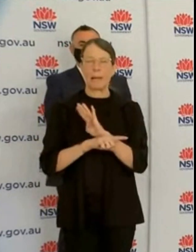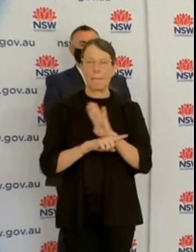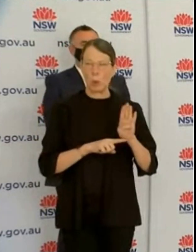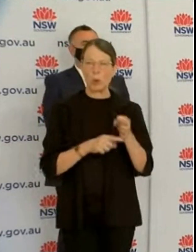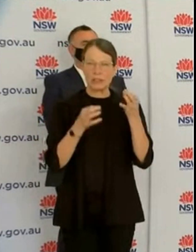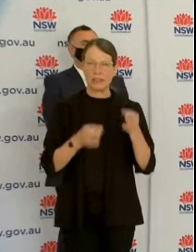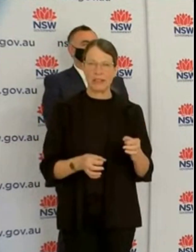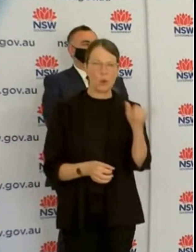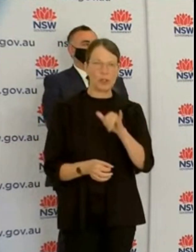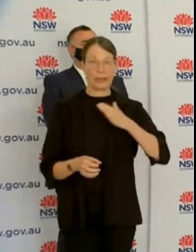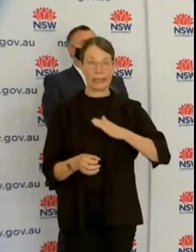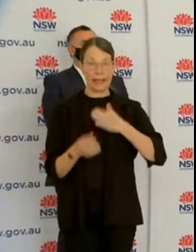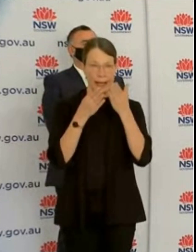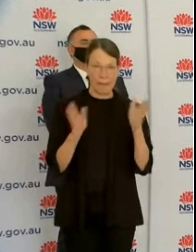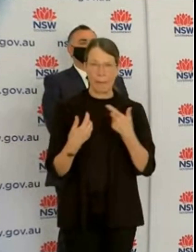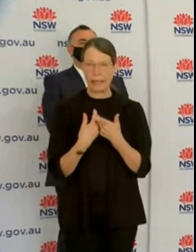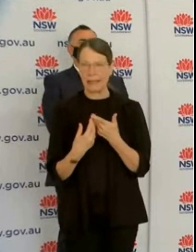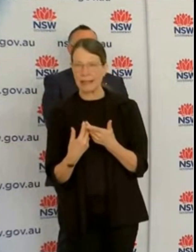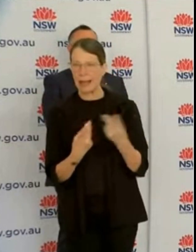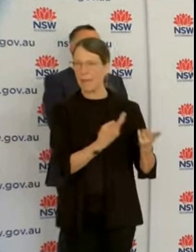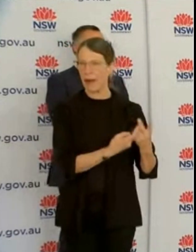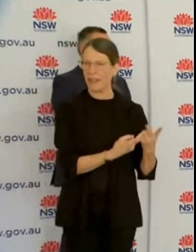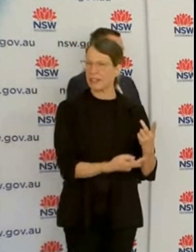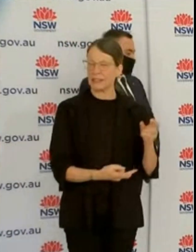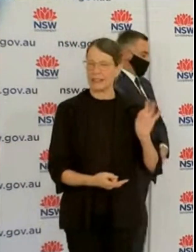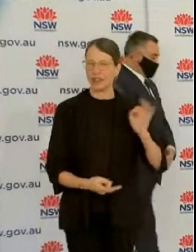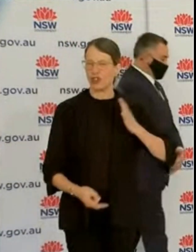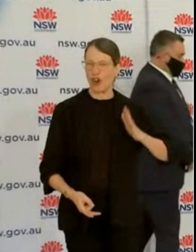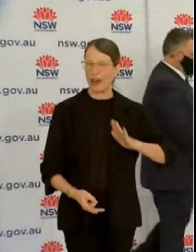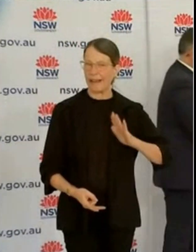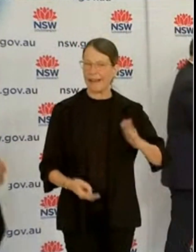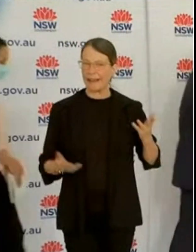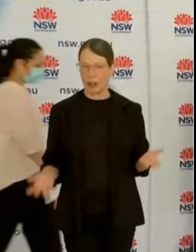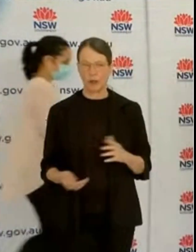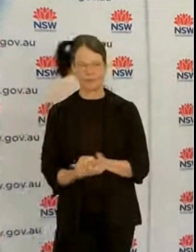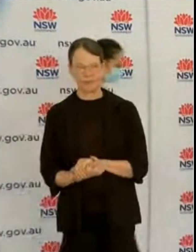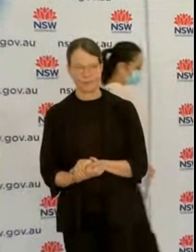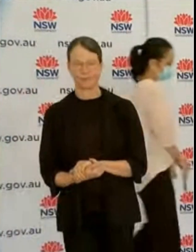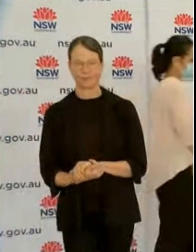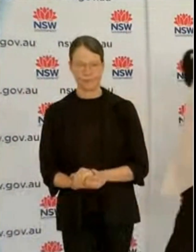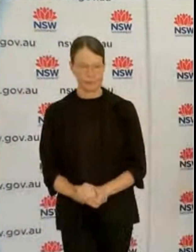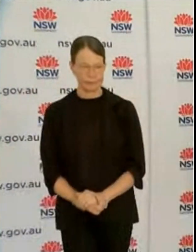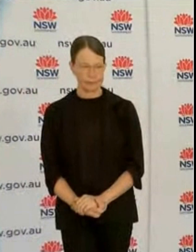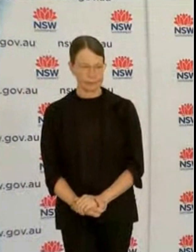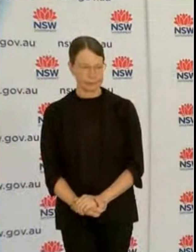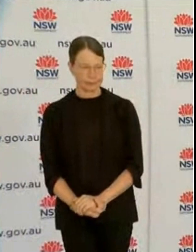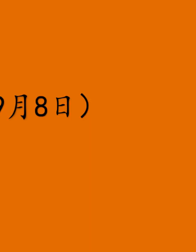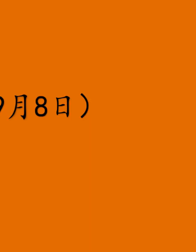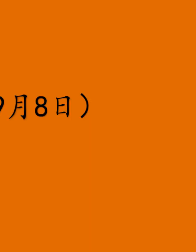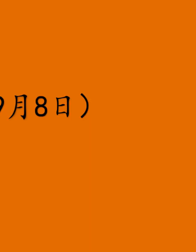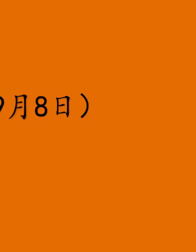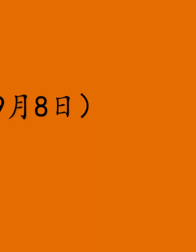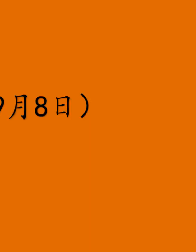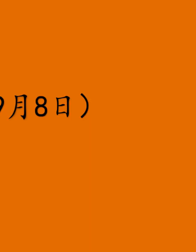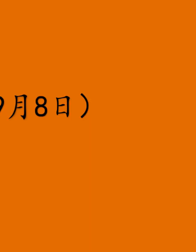exam versus those that may require others, and we'll provide confirmation about that soon. Thank you, everybody. Dr. Gale,